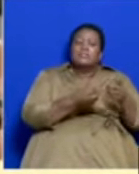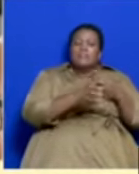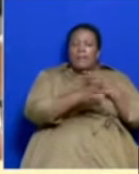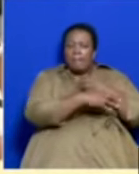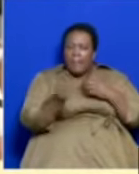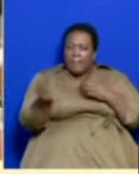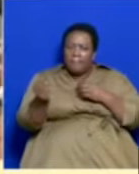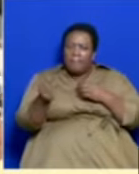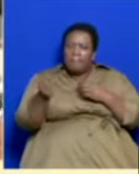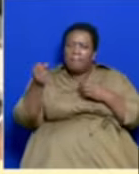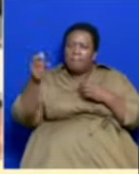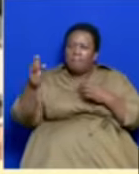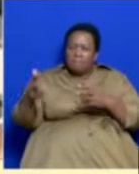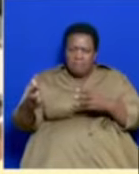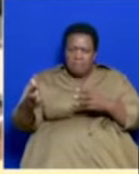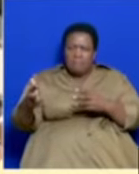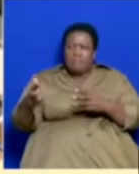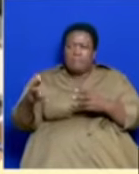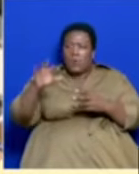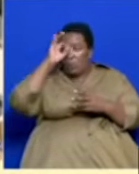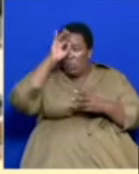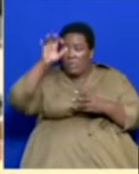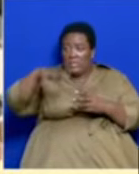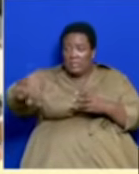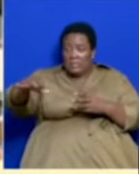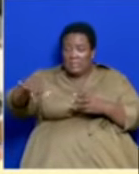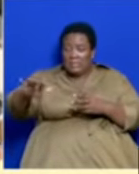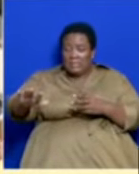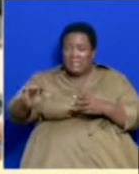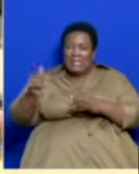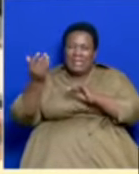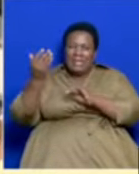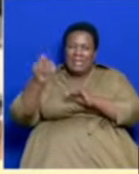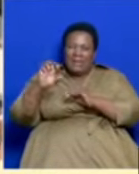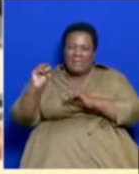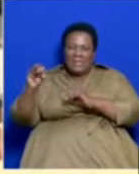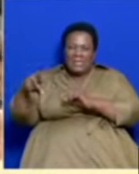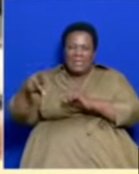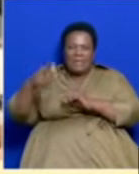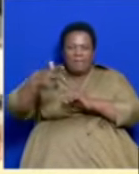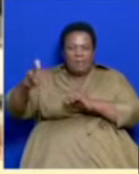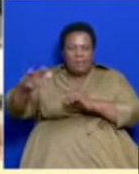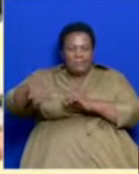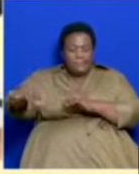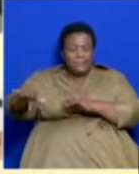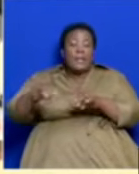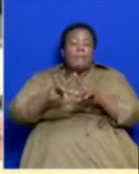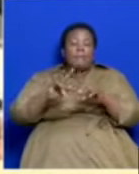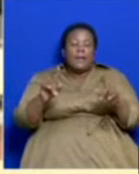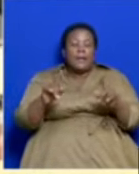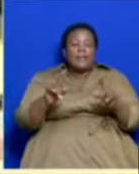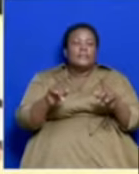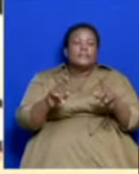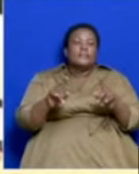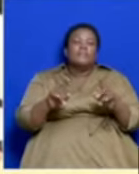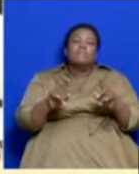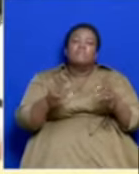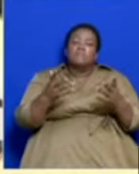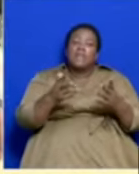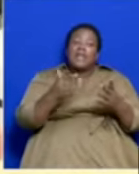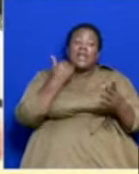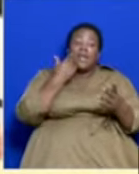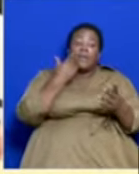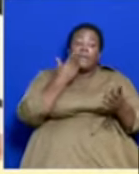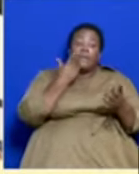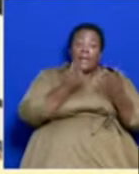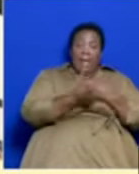if the police come into possession of any matter. They would record it properly. This is what they received, and